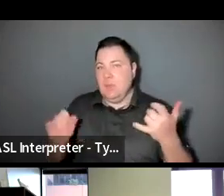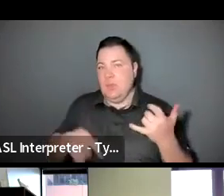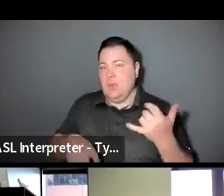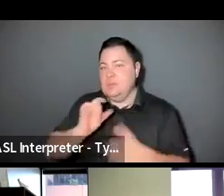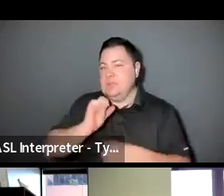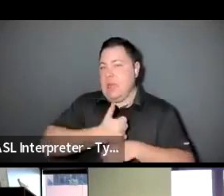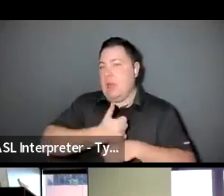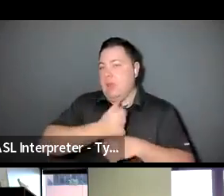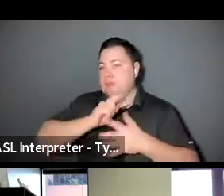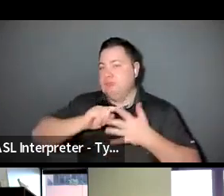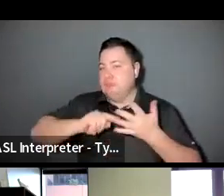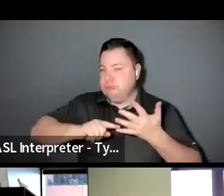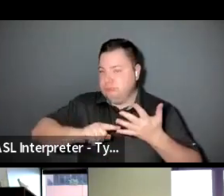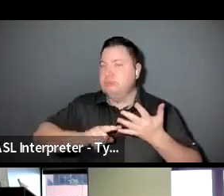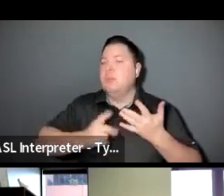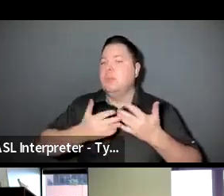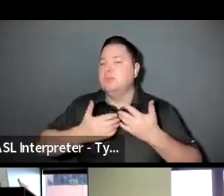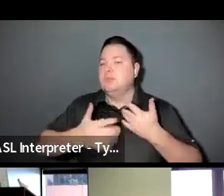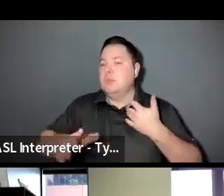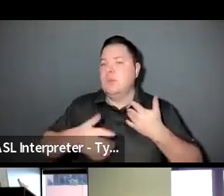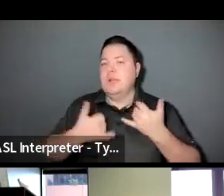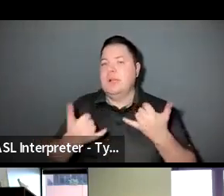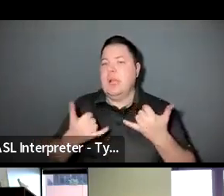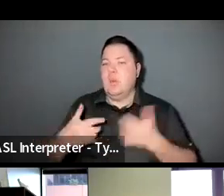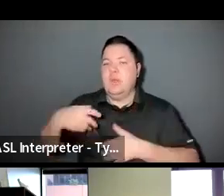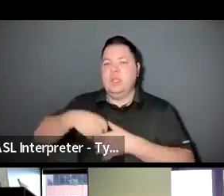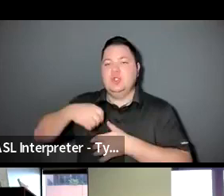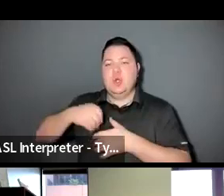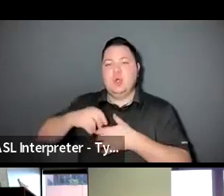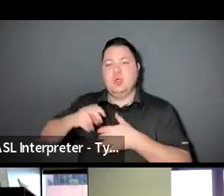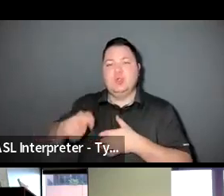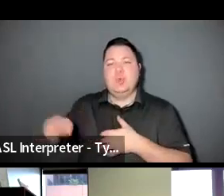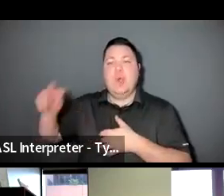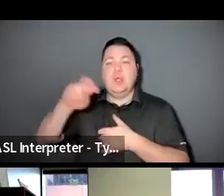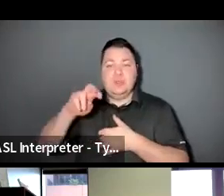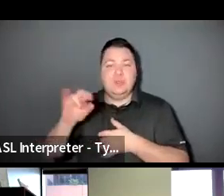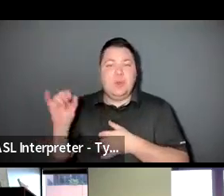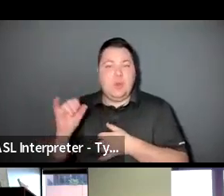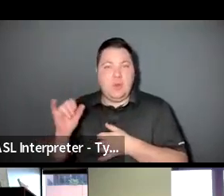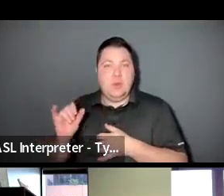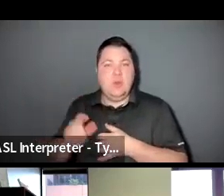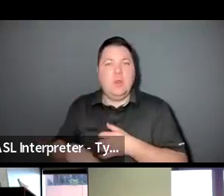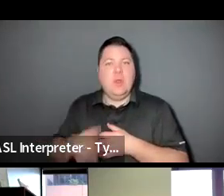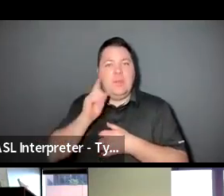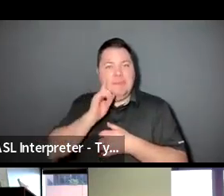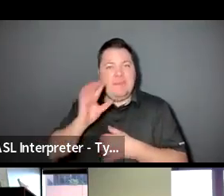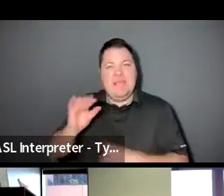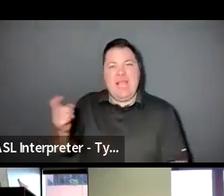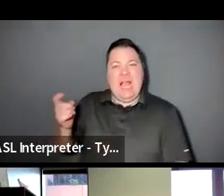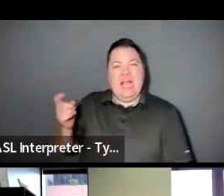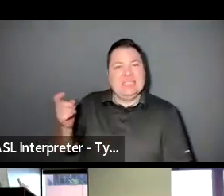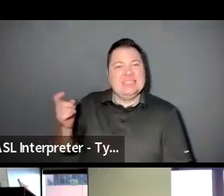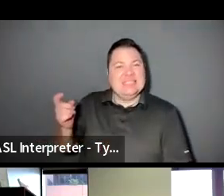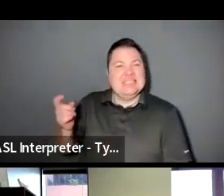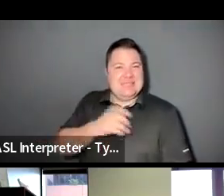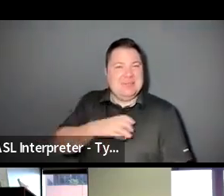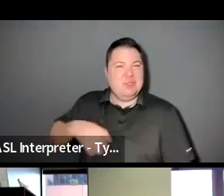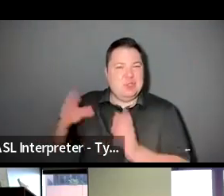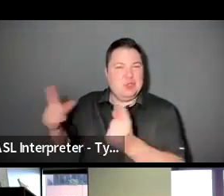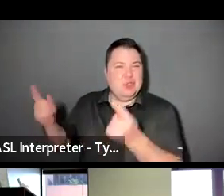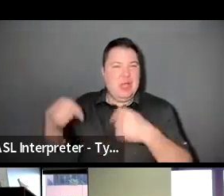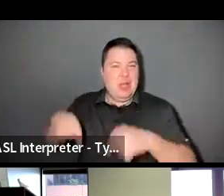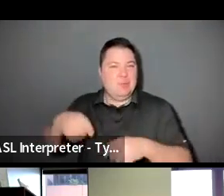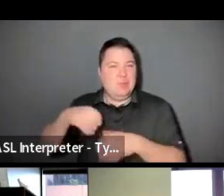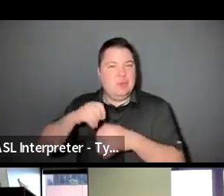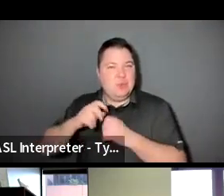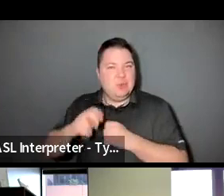we've continued to grow our internal tours. I think Commissioner Cass could attest to our internal tour. I